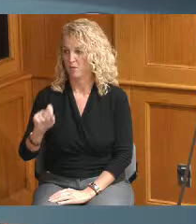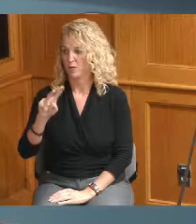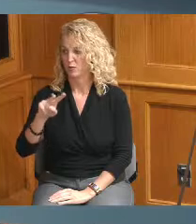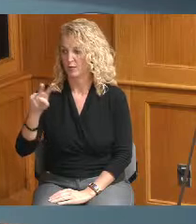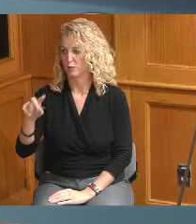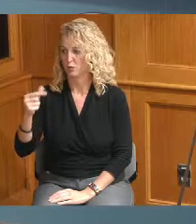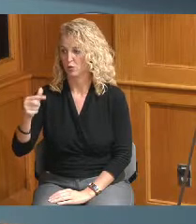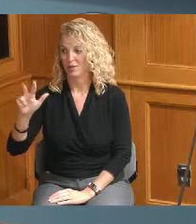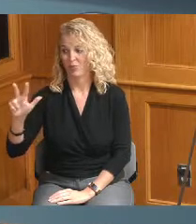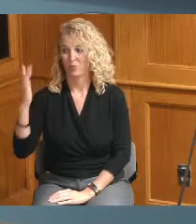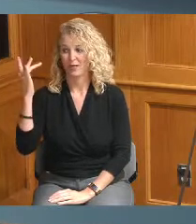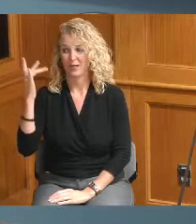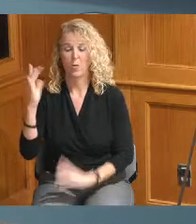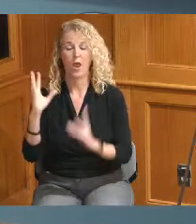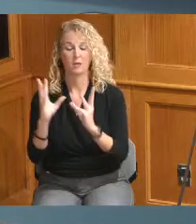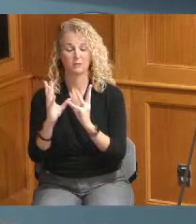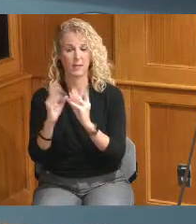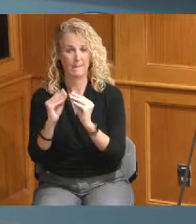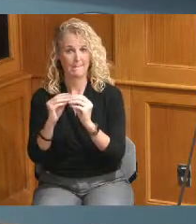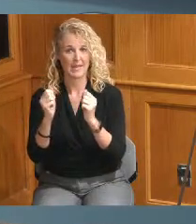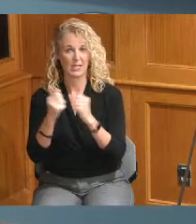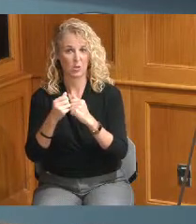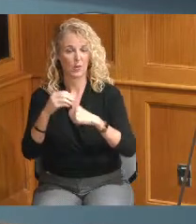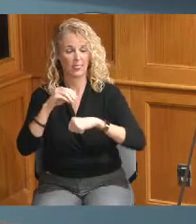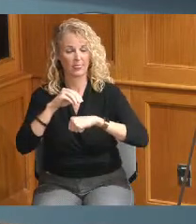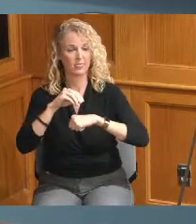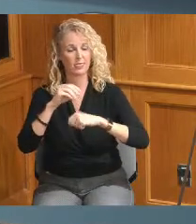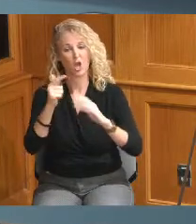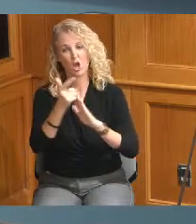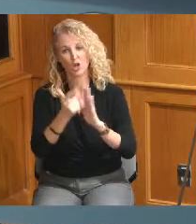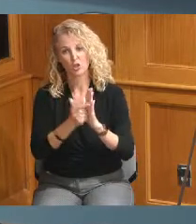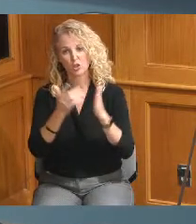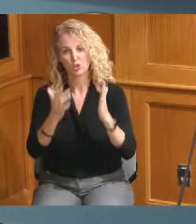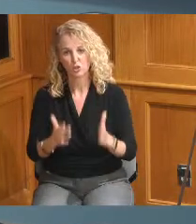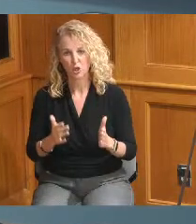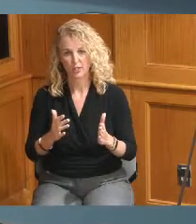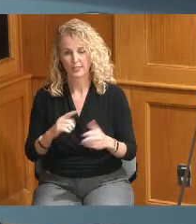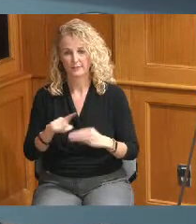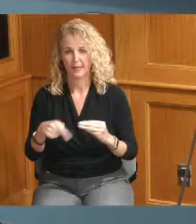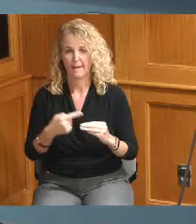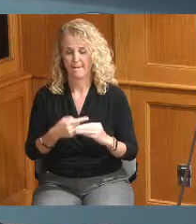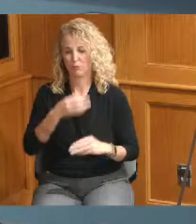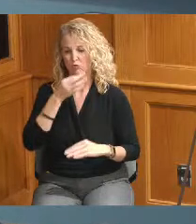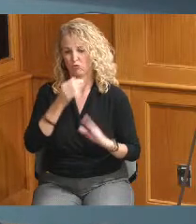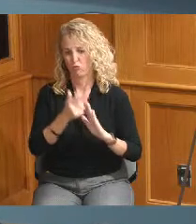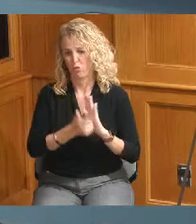121.22G3 to conduct a conference with an attorney for the public body concerning the subject of pending litigation.